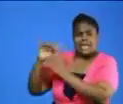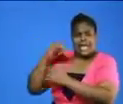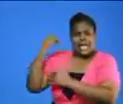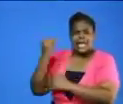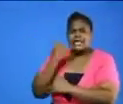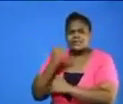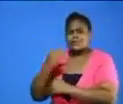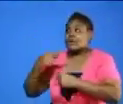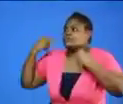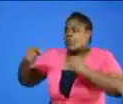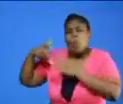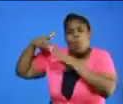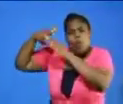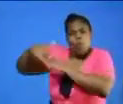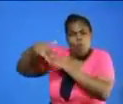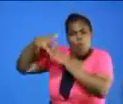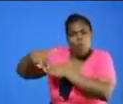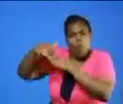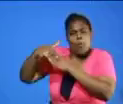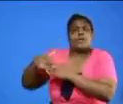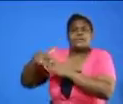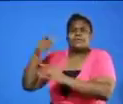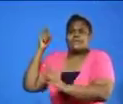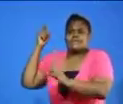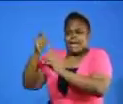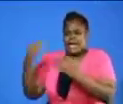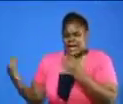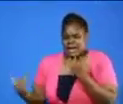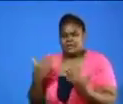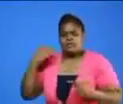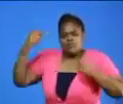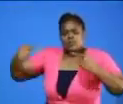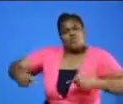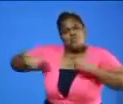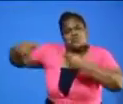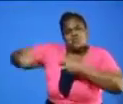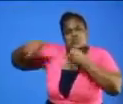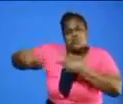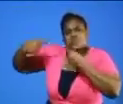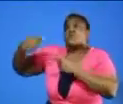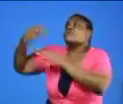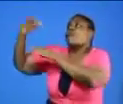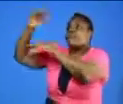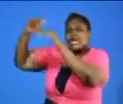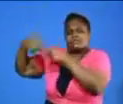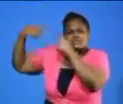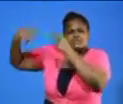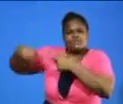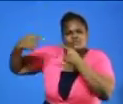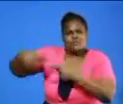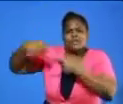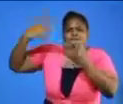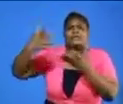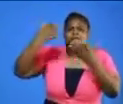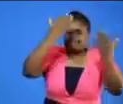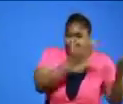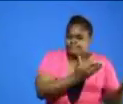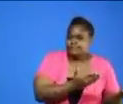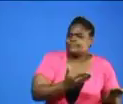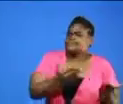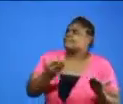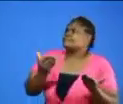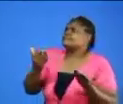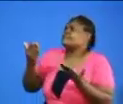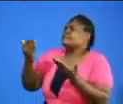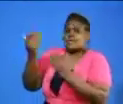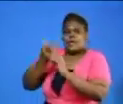the horsemen thereof, and a fiery chariot come down from glory to take the man from the